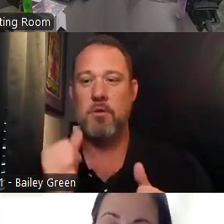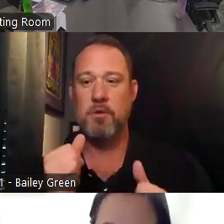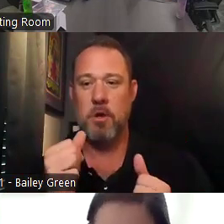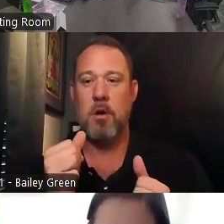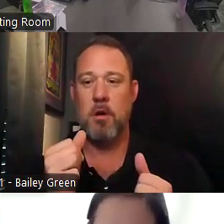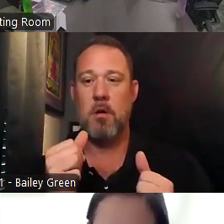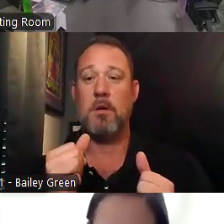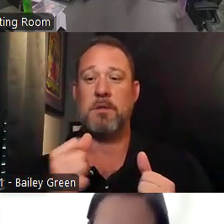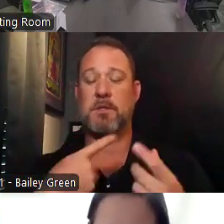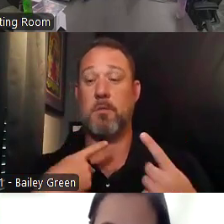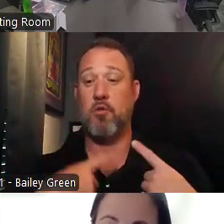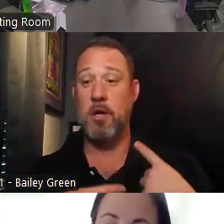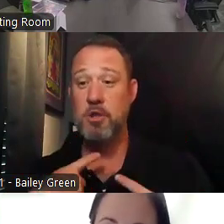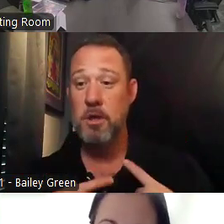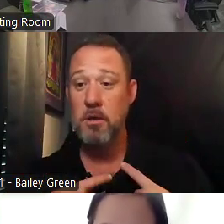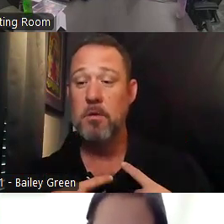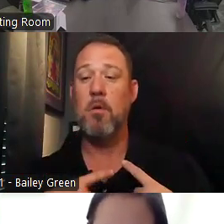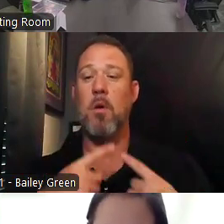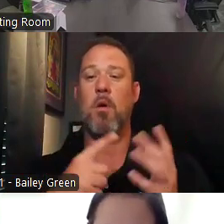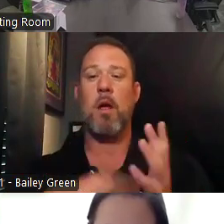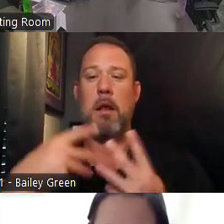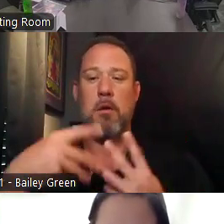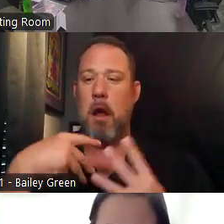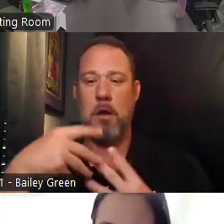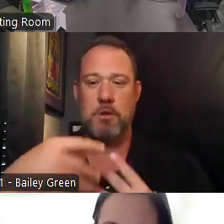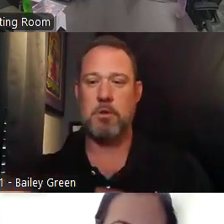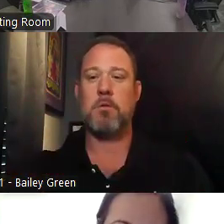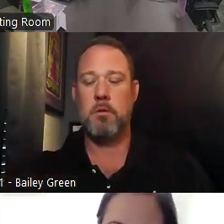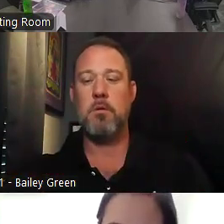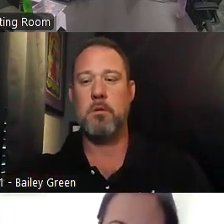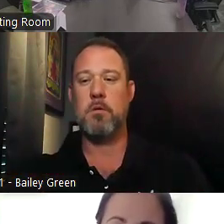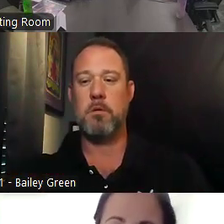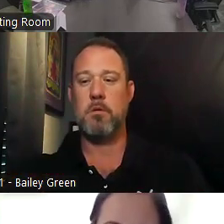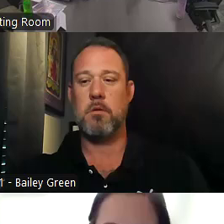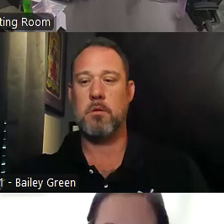is this depression, right? And what is the interaction? These are